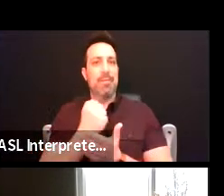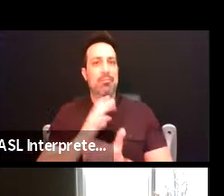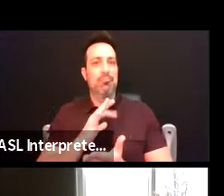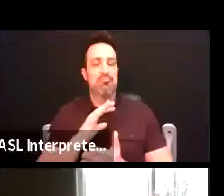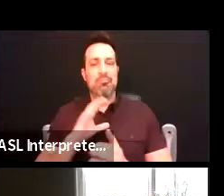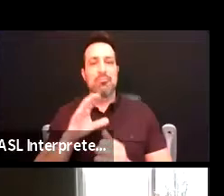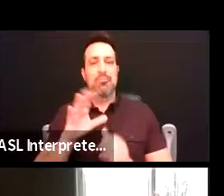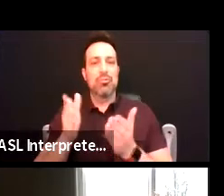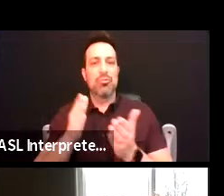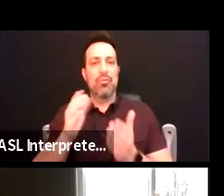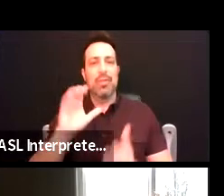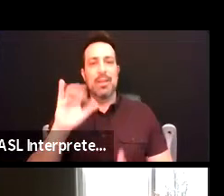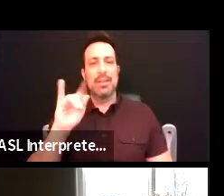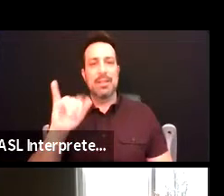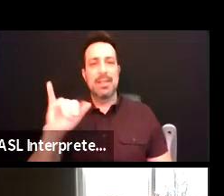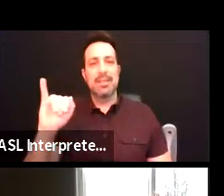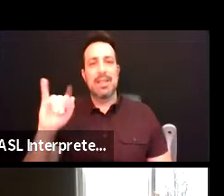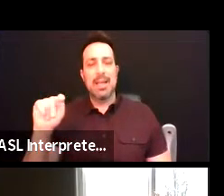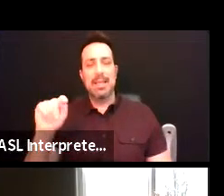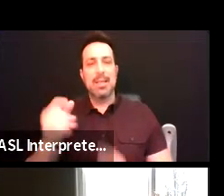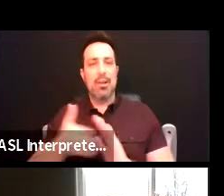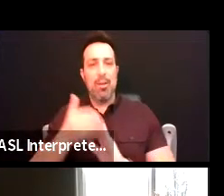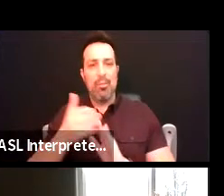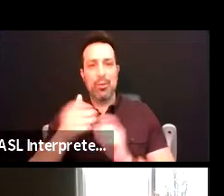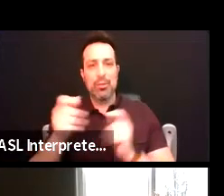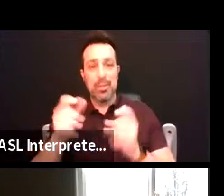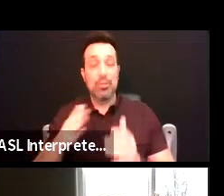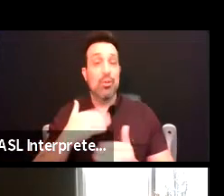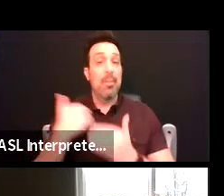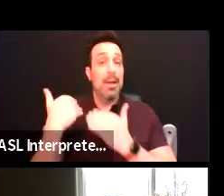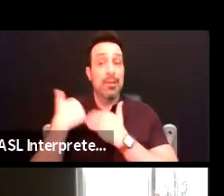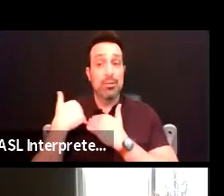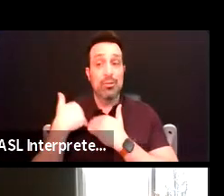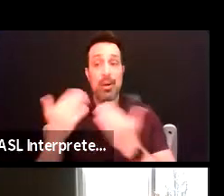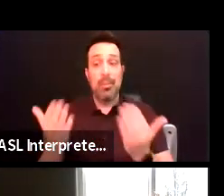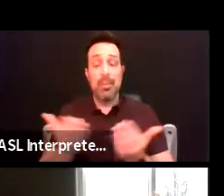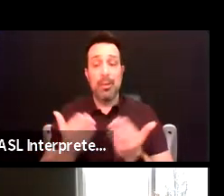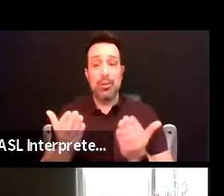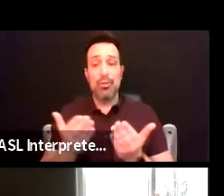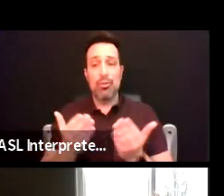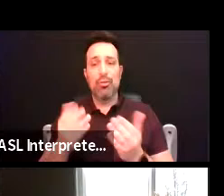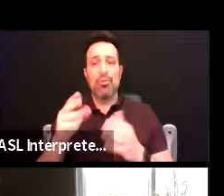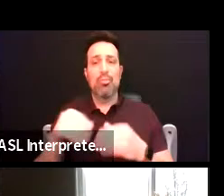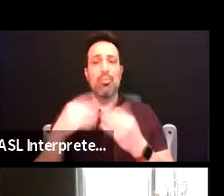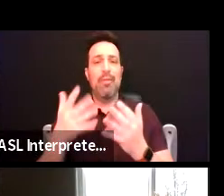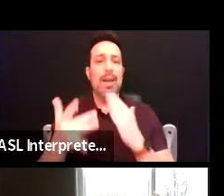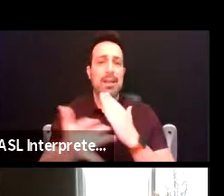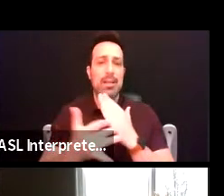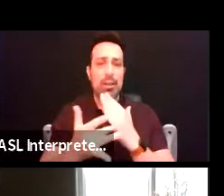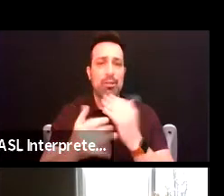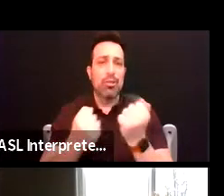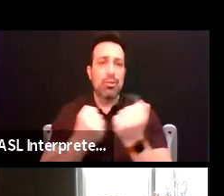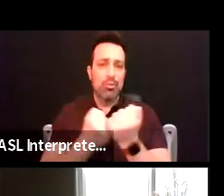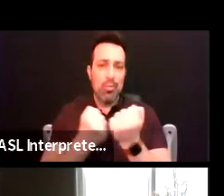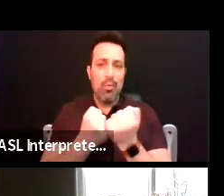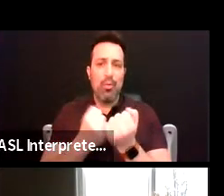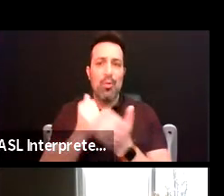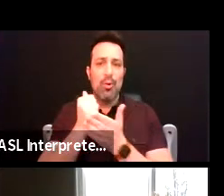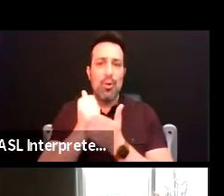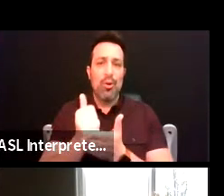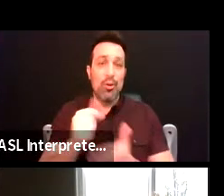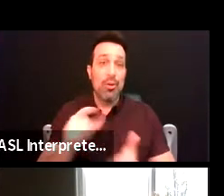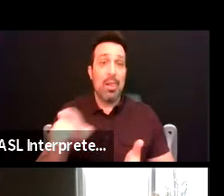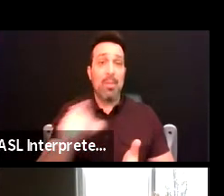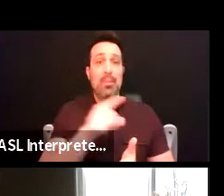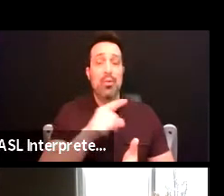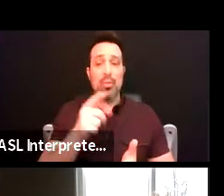as the city's IT operations manager. And my job here is to provide the technology support to help you